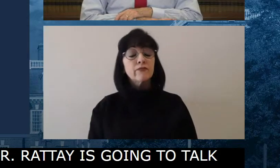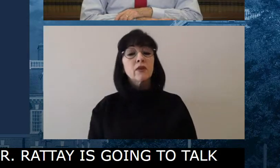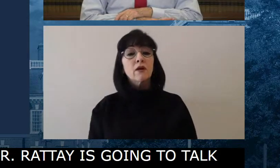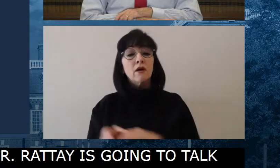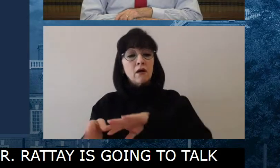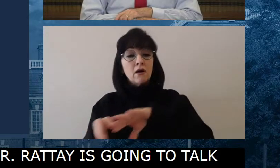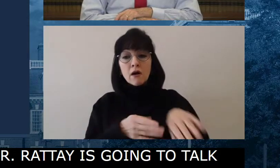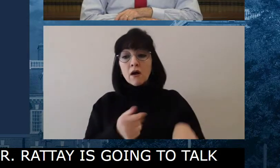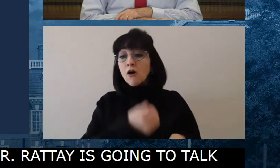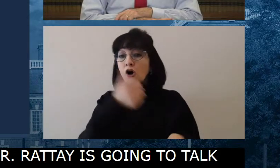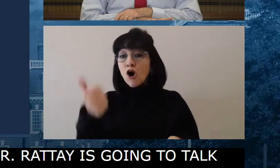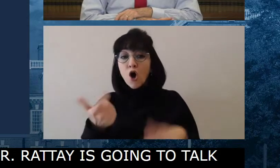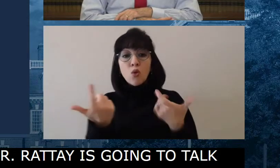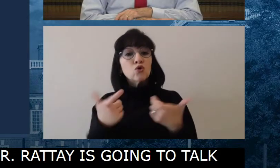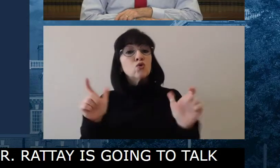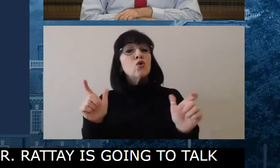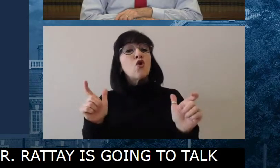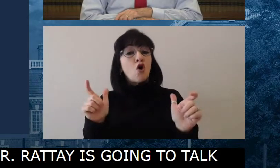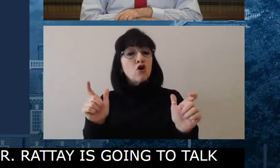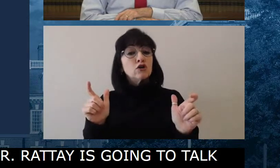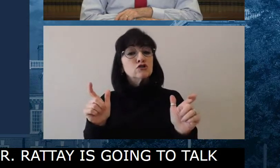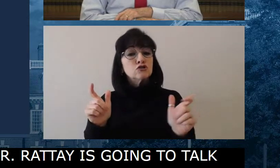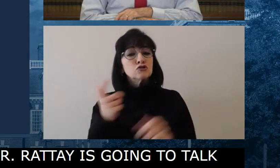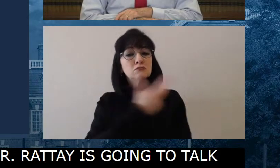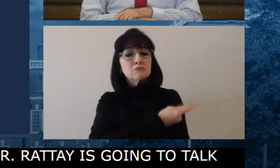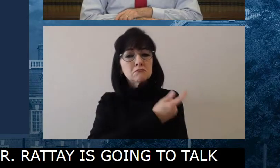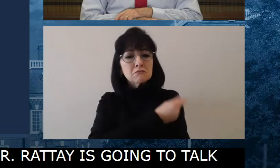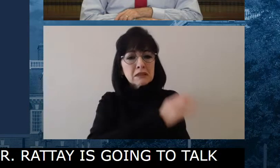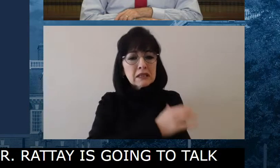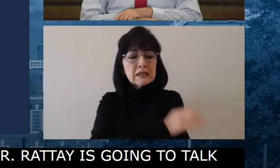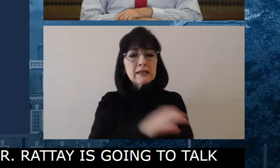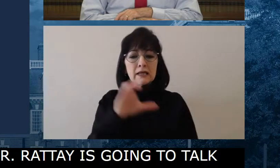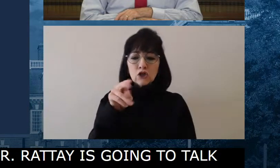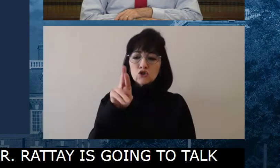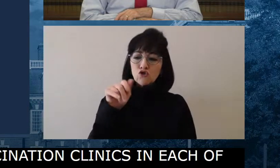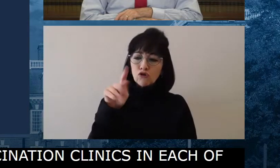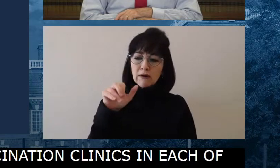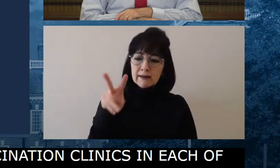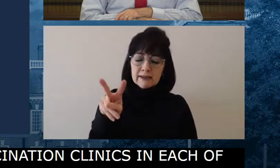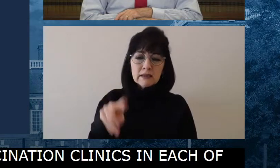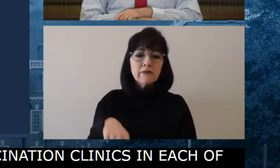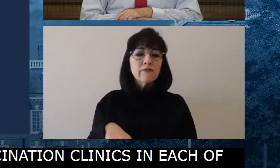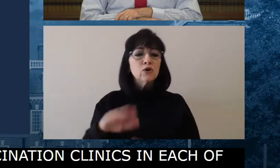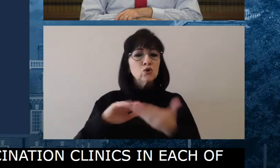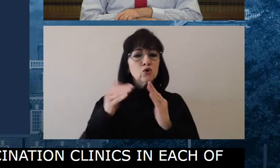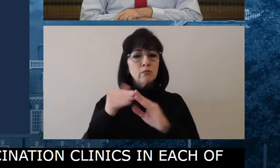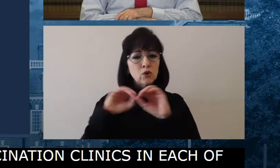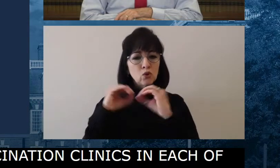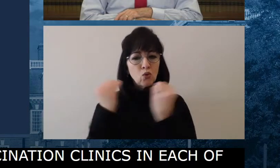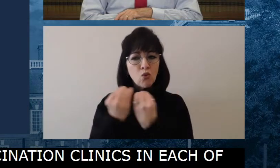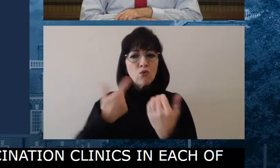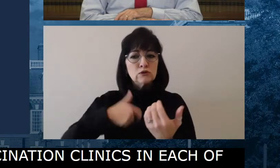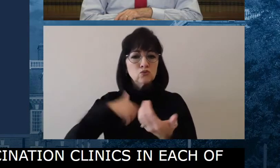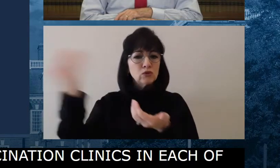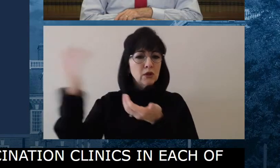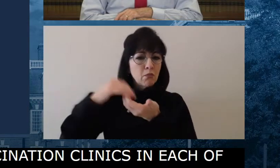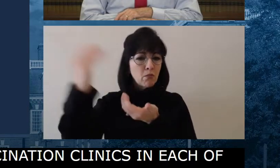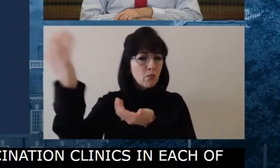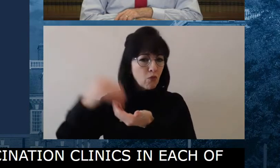the counties, the curative runs, and the community organizations that we're partnering with. We also